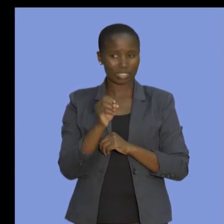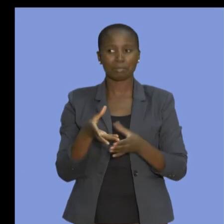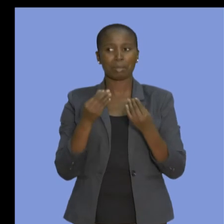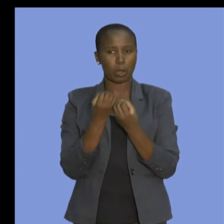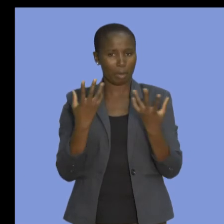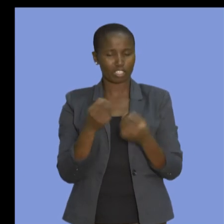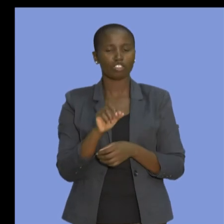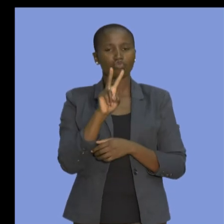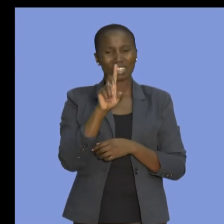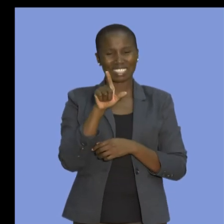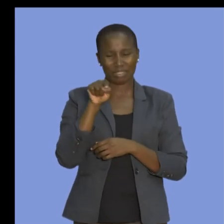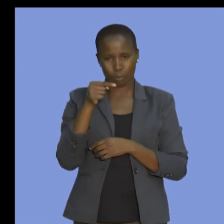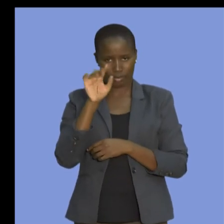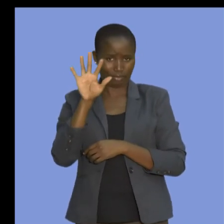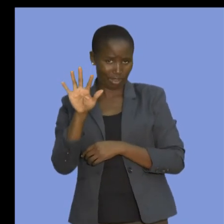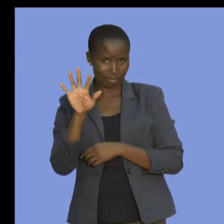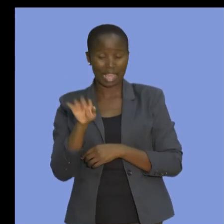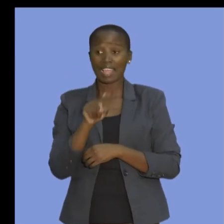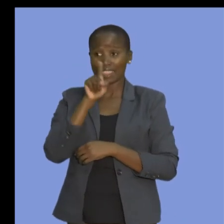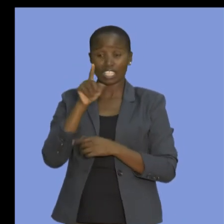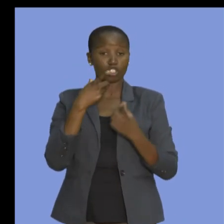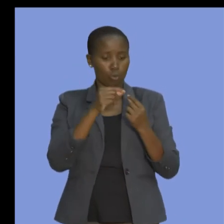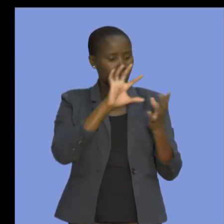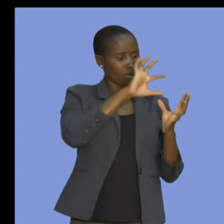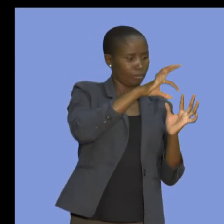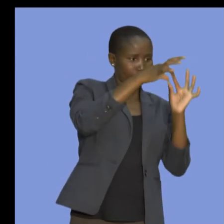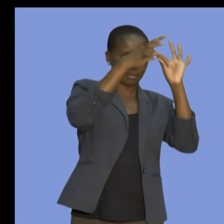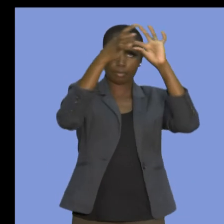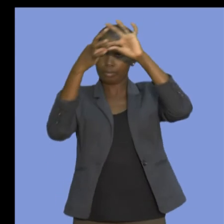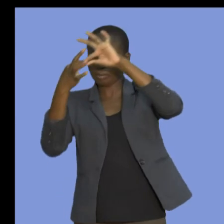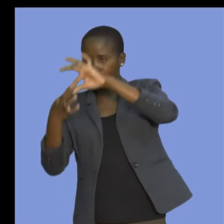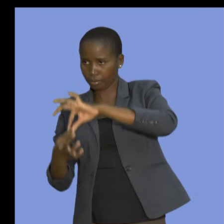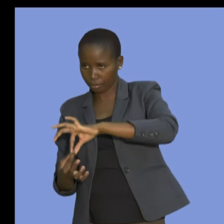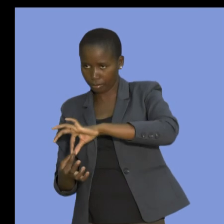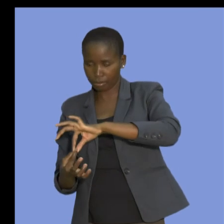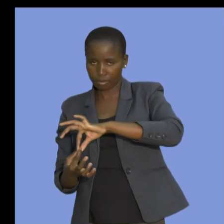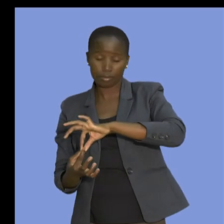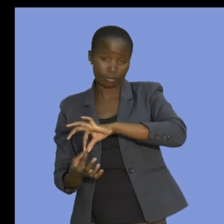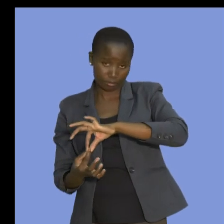Then we connect with a ruler. Okay, that's what we get.